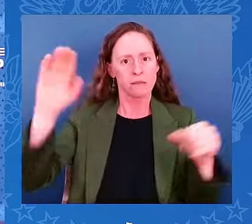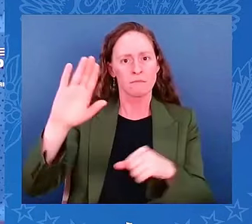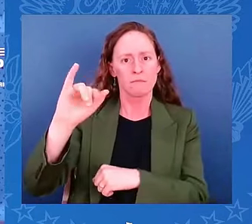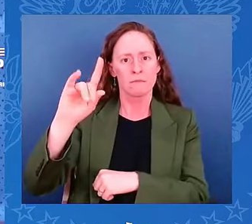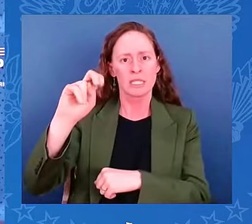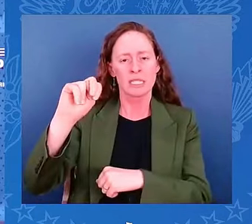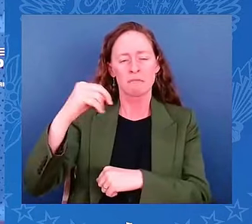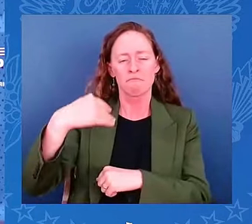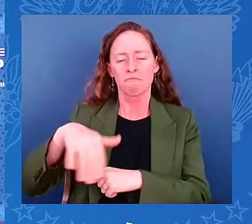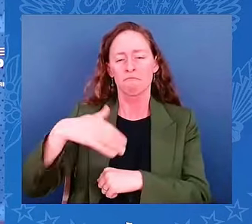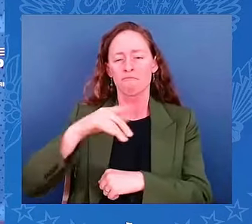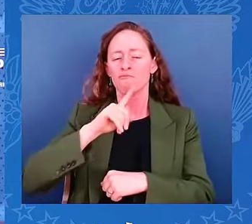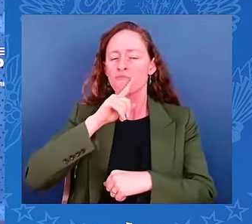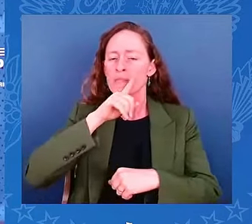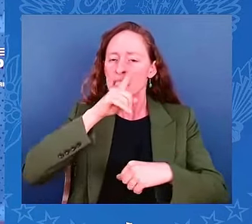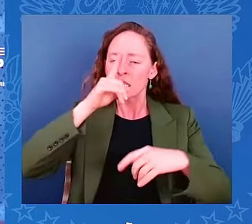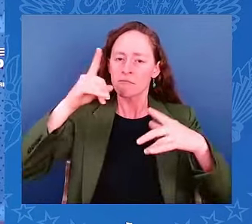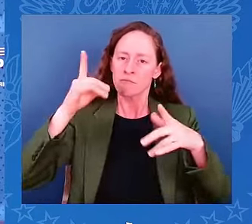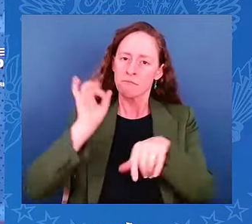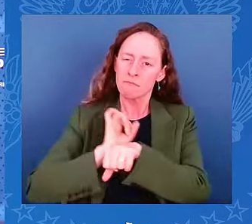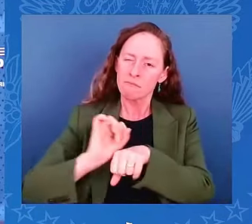others.